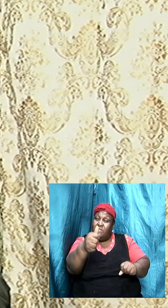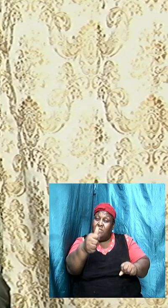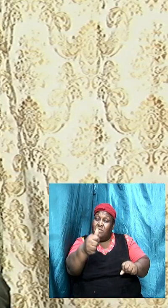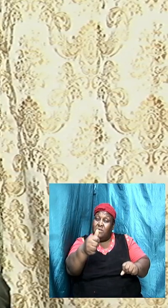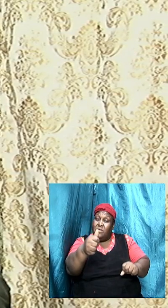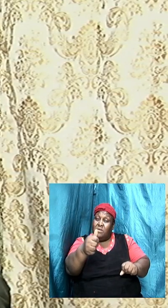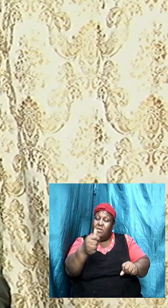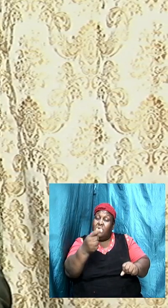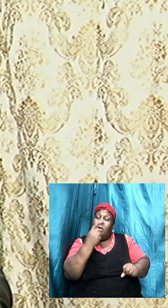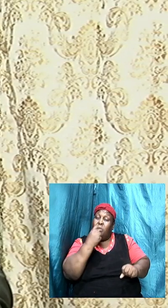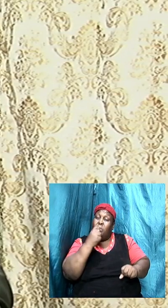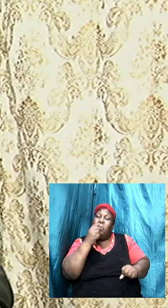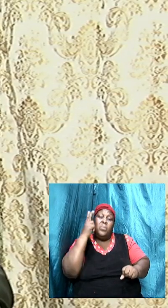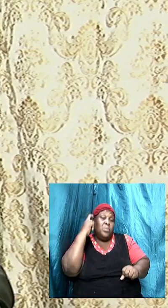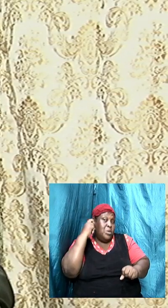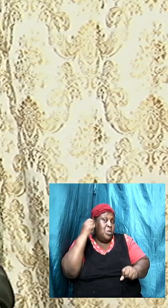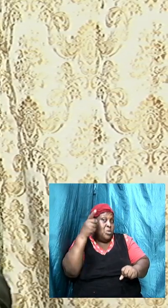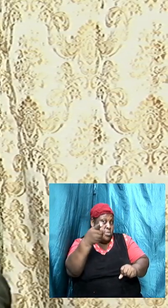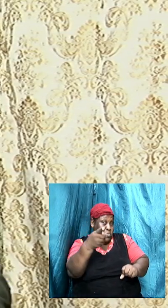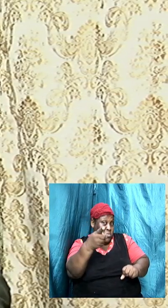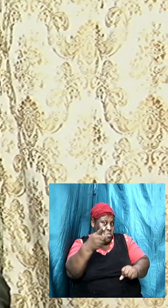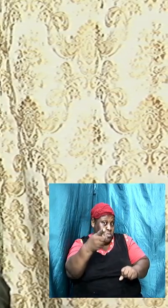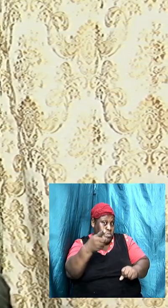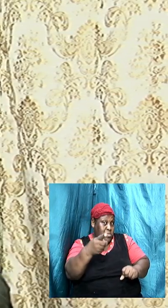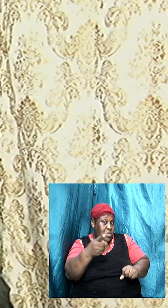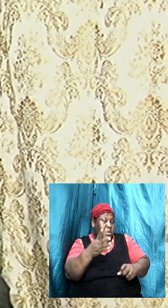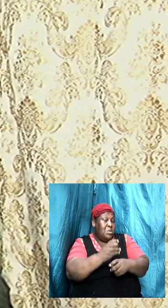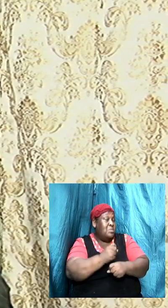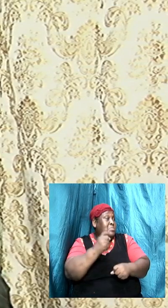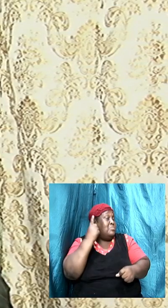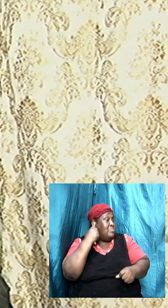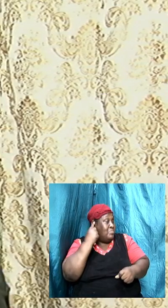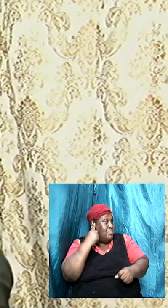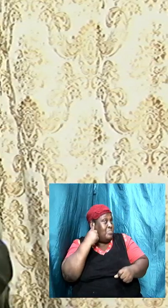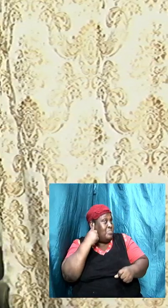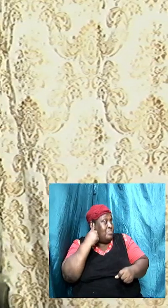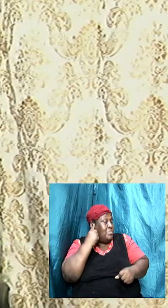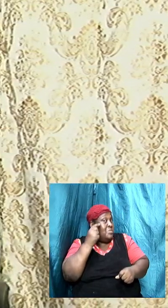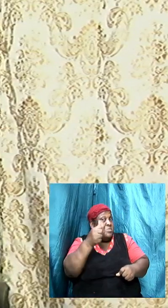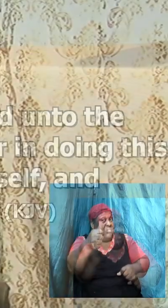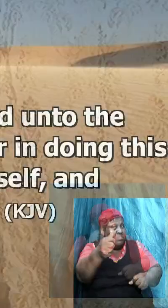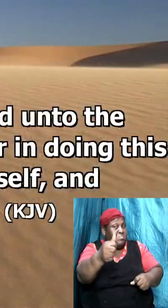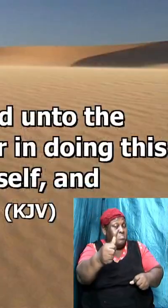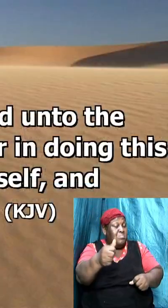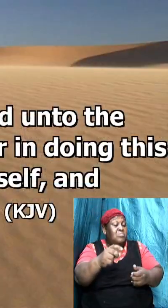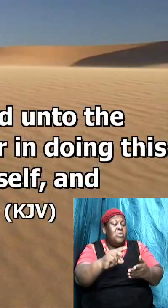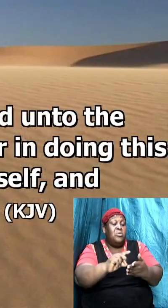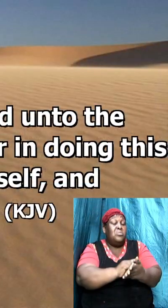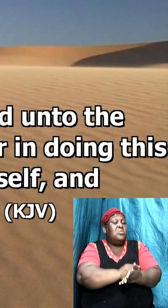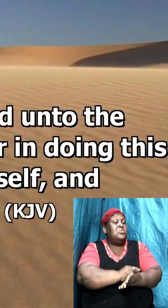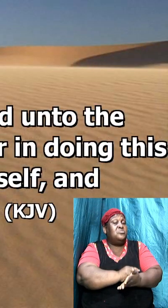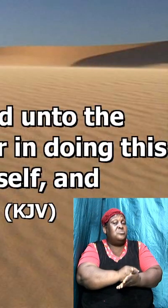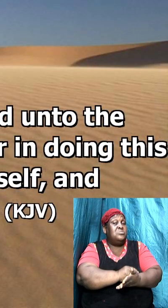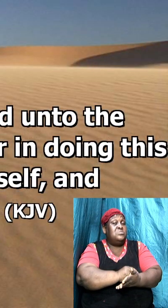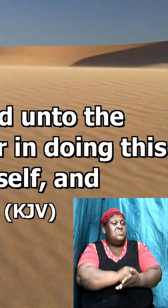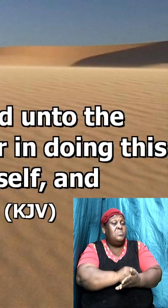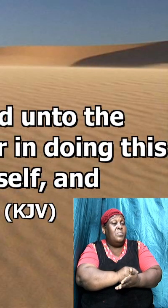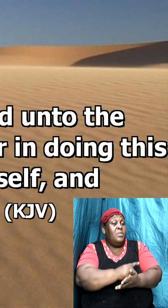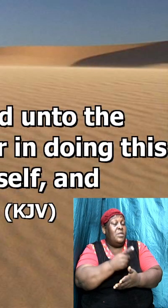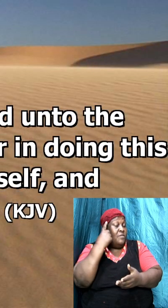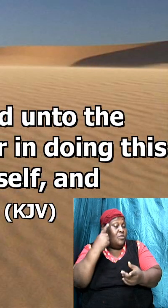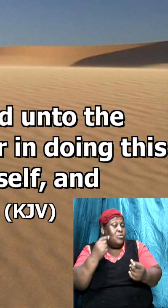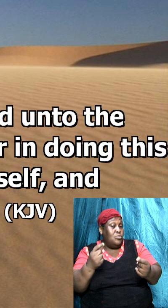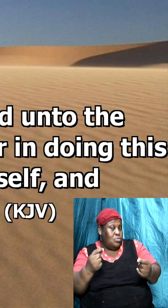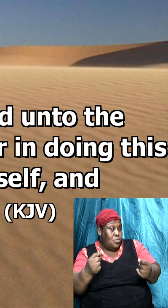thee. Right? Take heed unto thyself and unto the doctrine. Because in doing